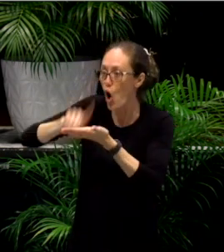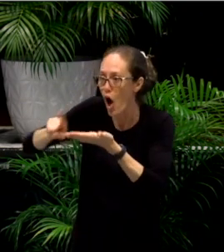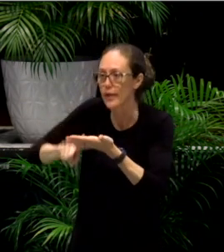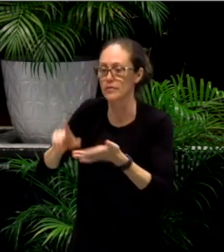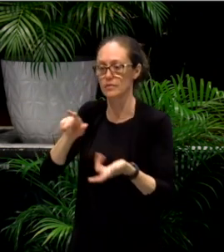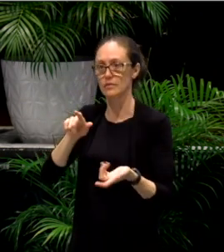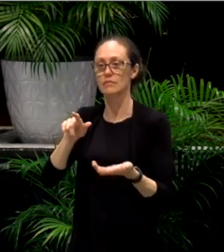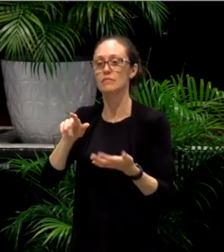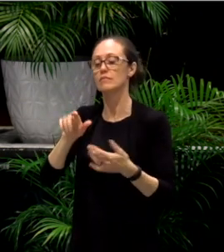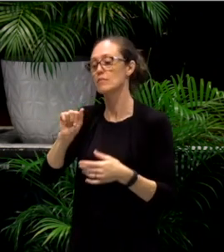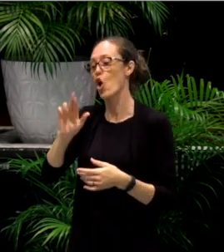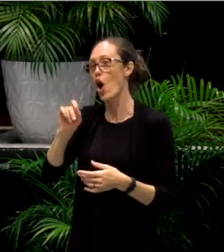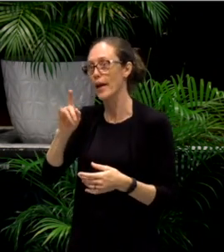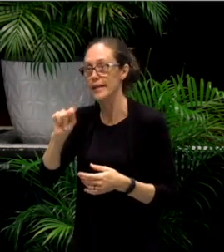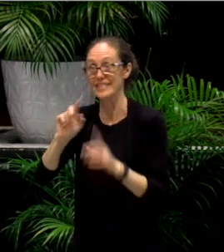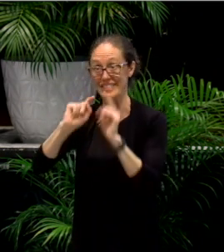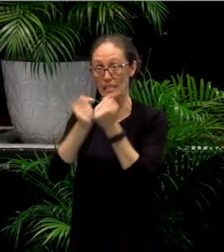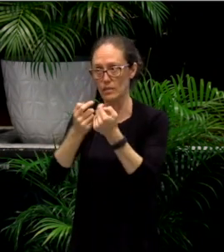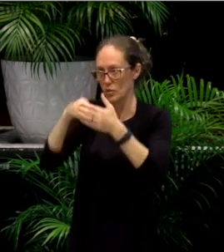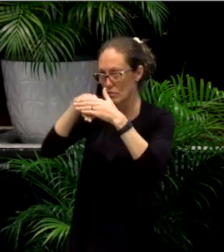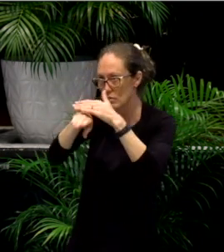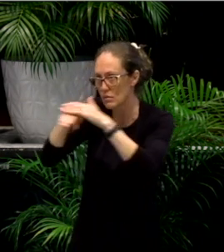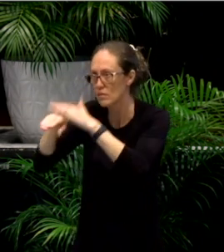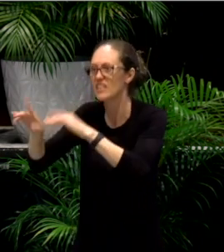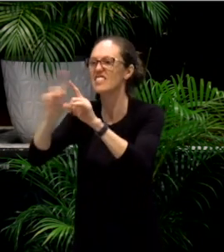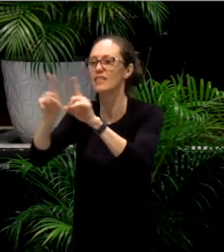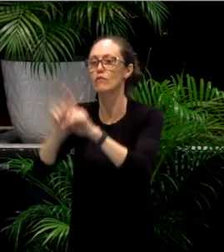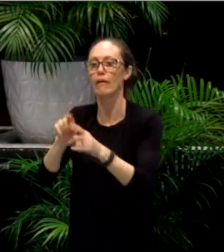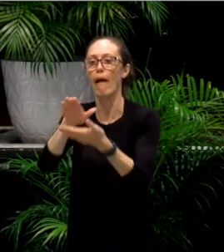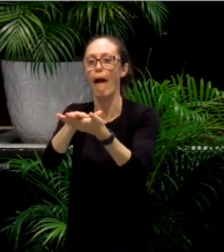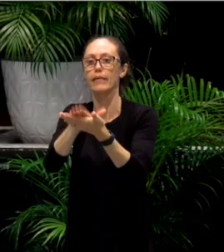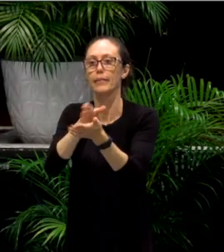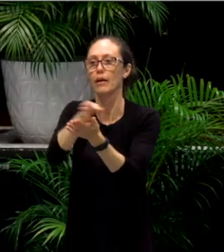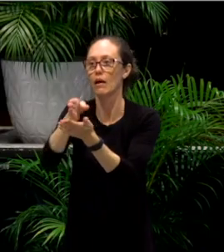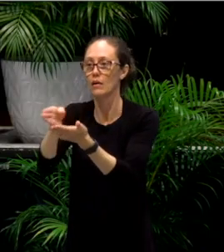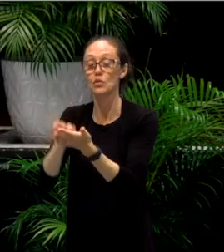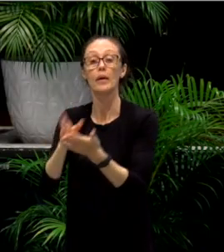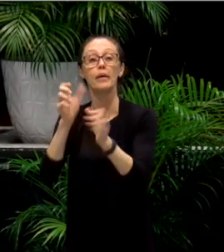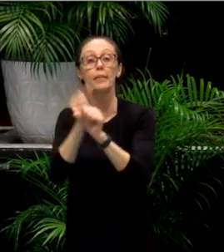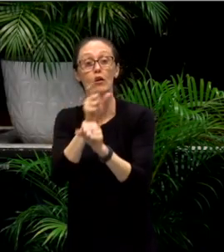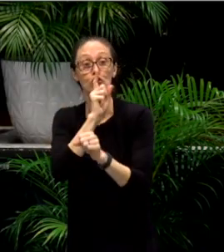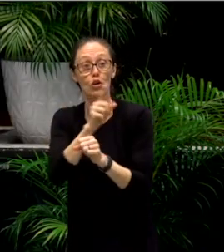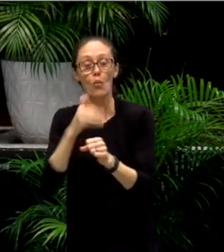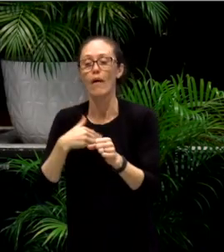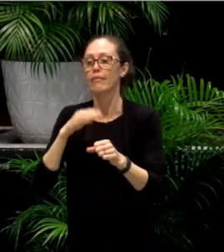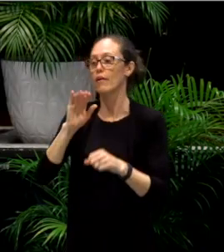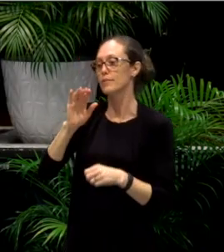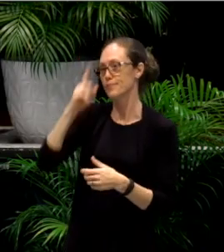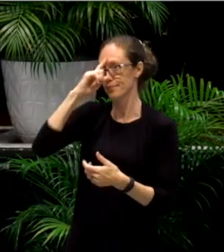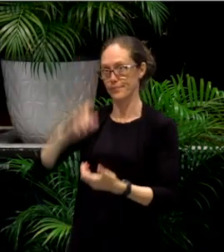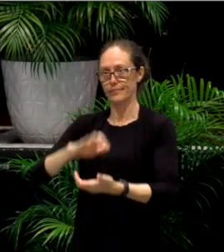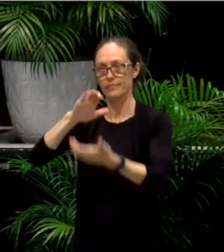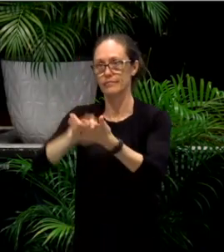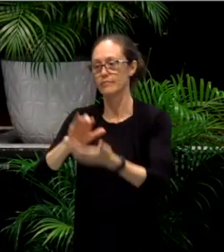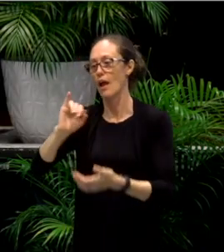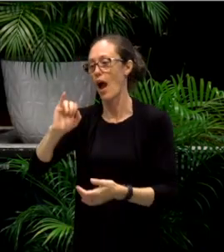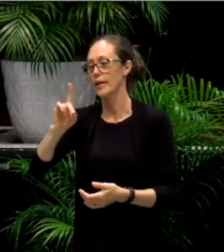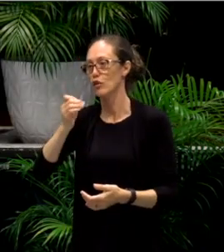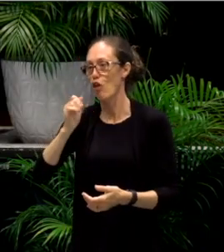Or audit teams to go into different academic units to ensure ideological